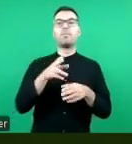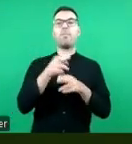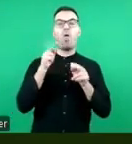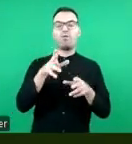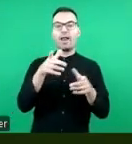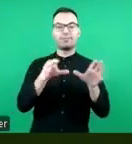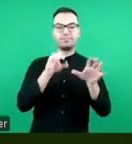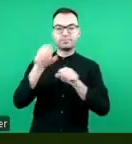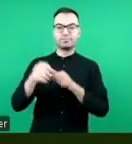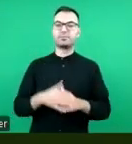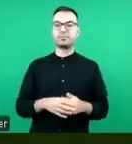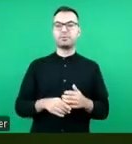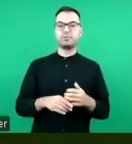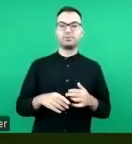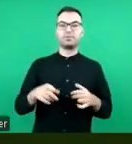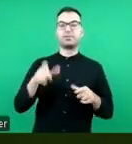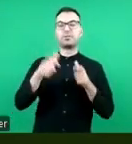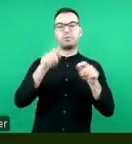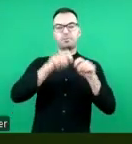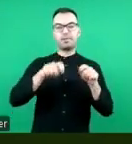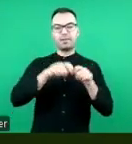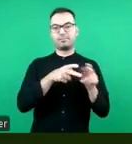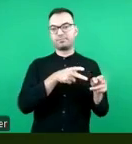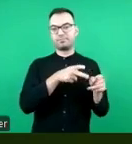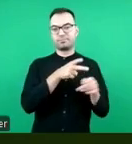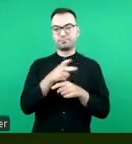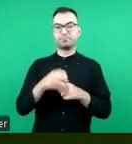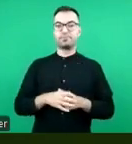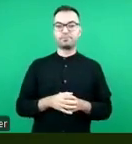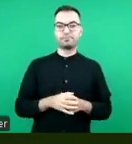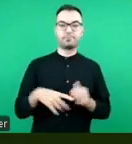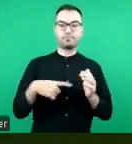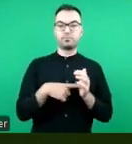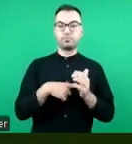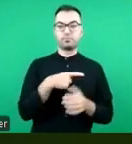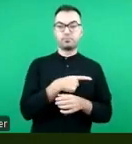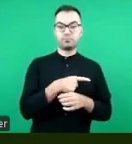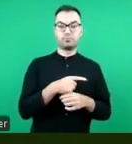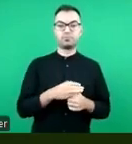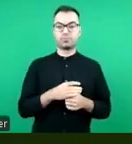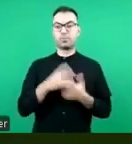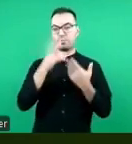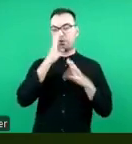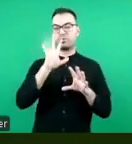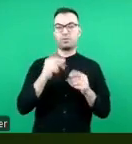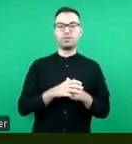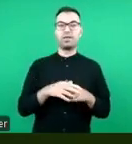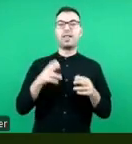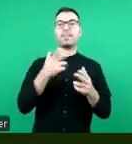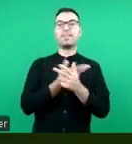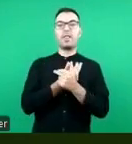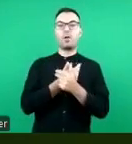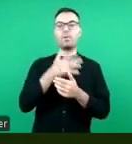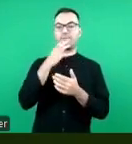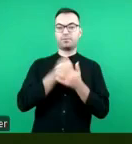quarters there and did acoustic surveys. And here it nicely shows that the bats actually use these